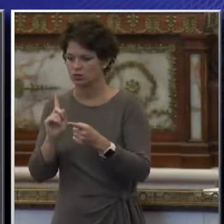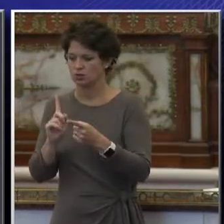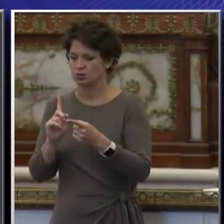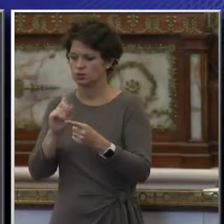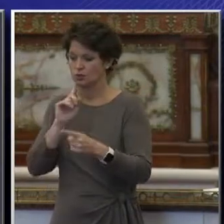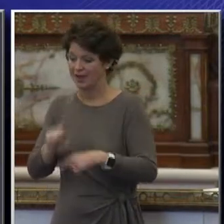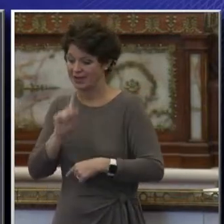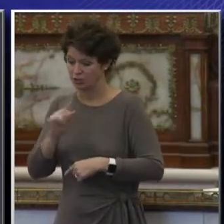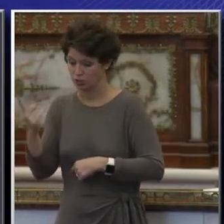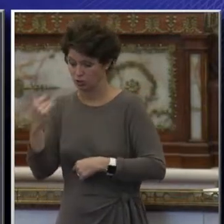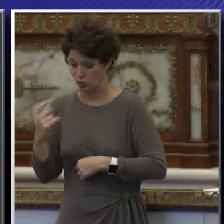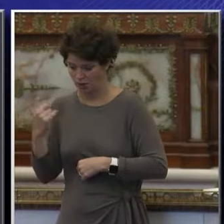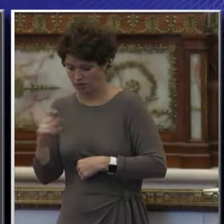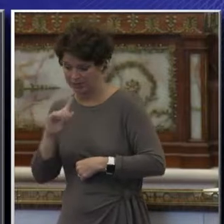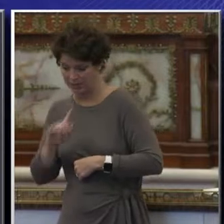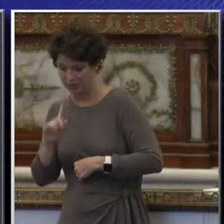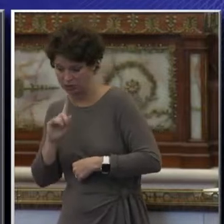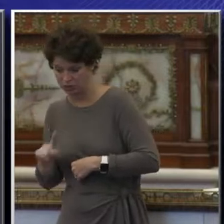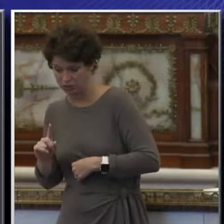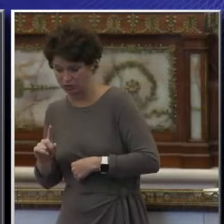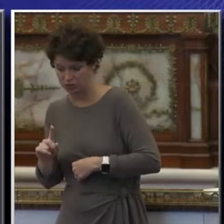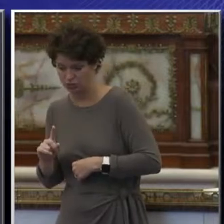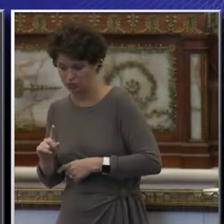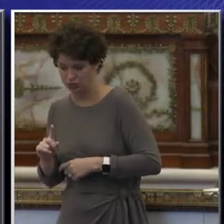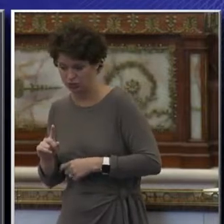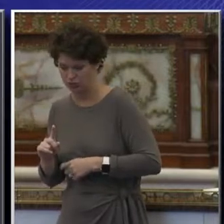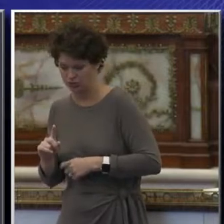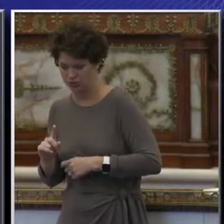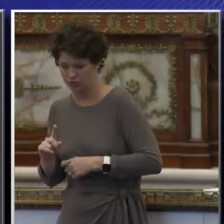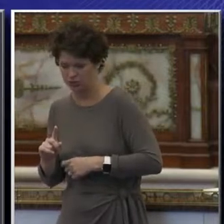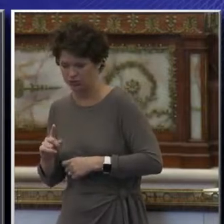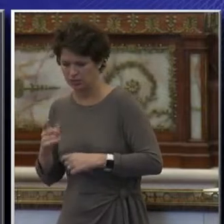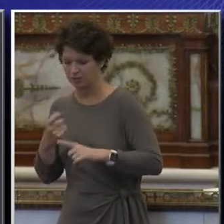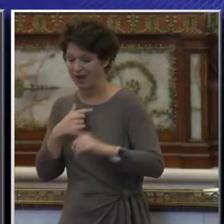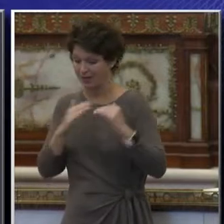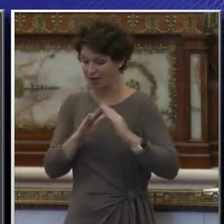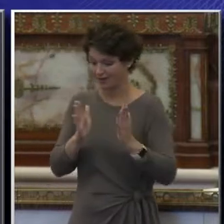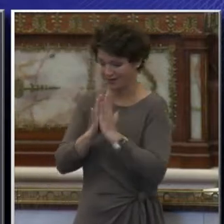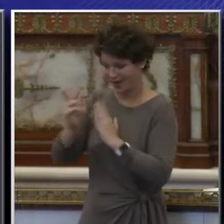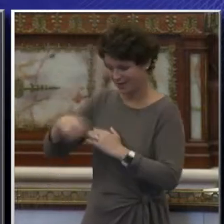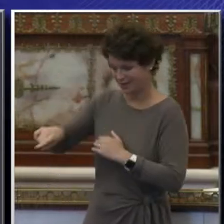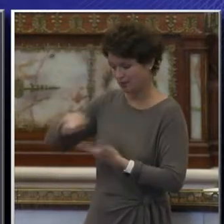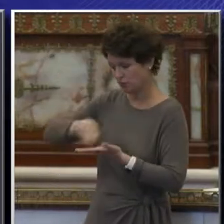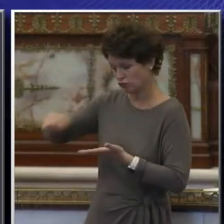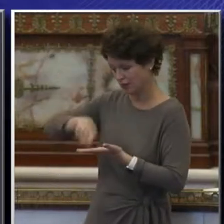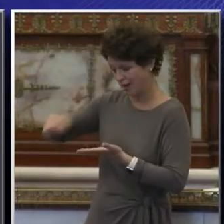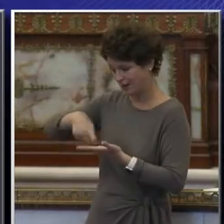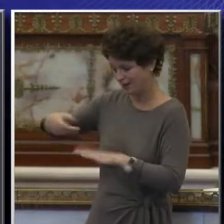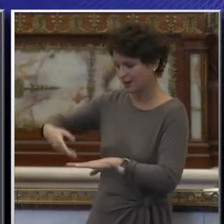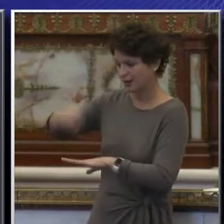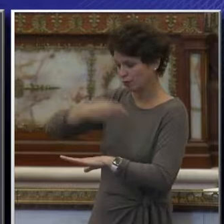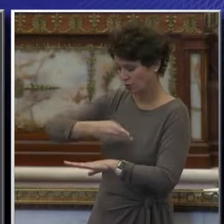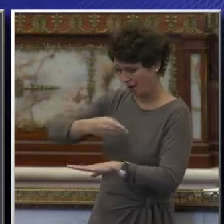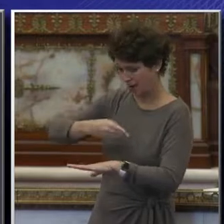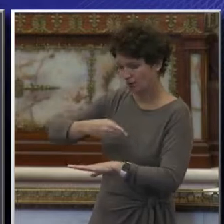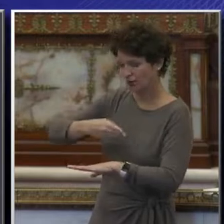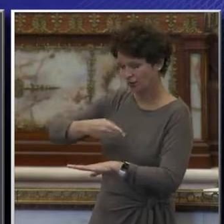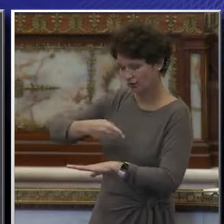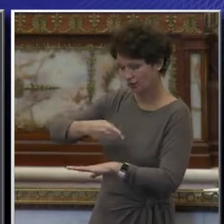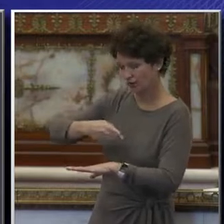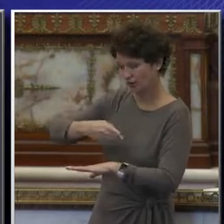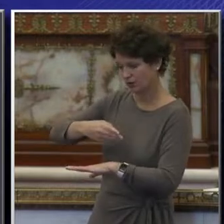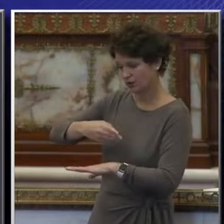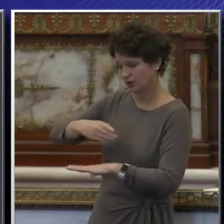answering questions that were asked of my colleagues in writing prior to the submittal of